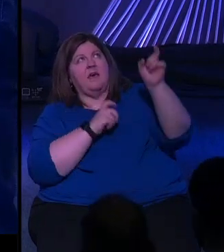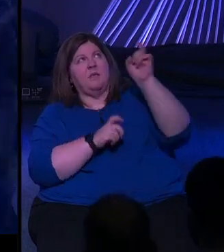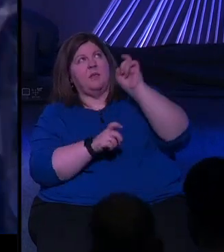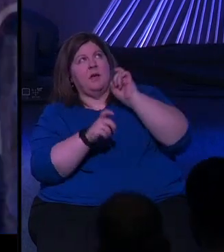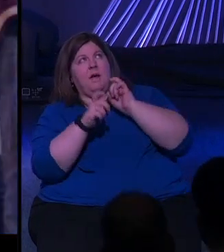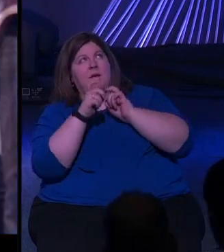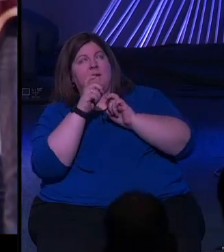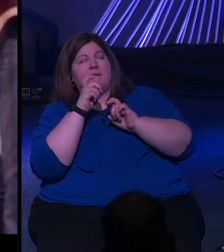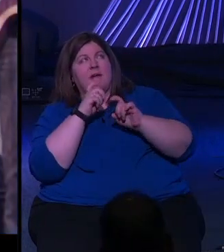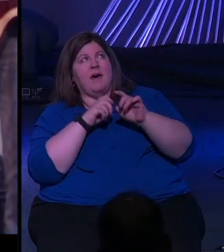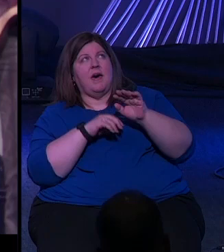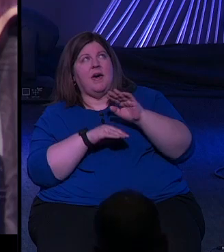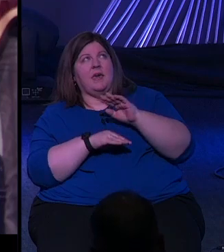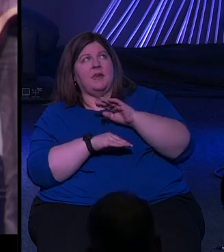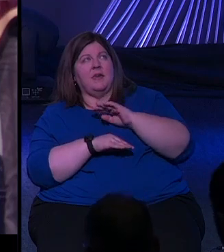hath